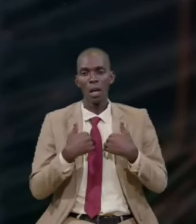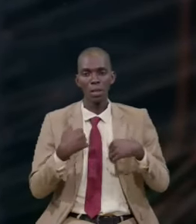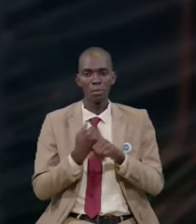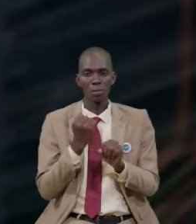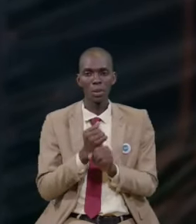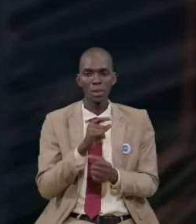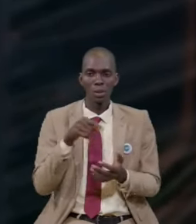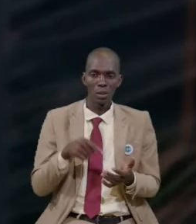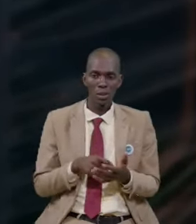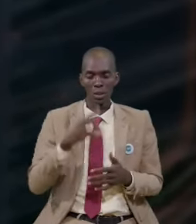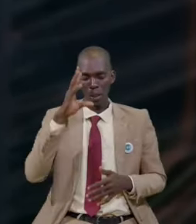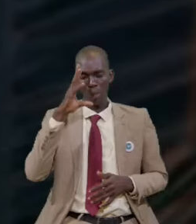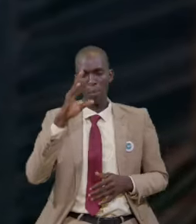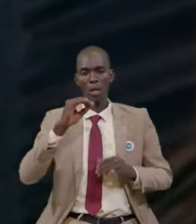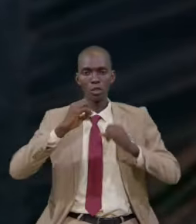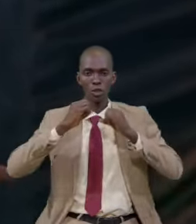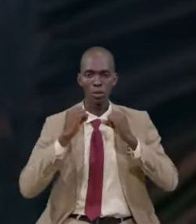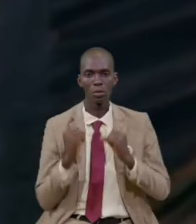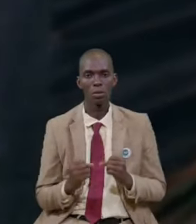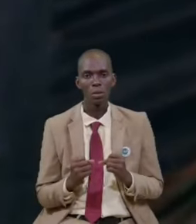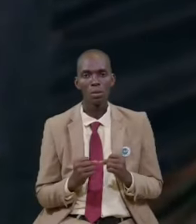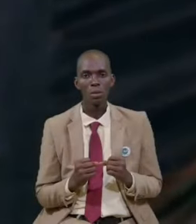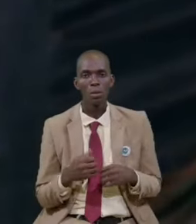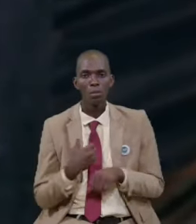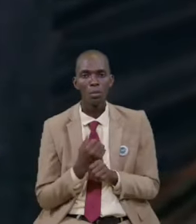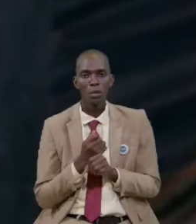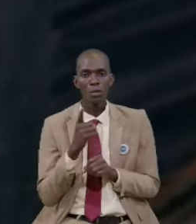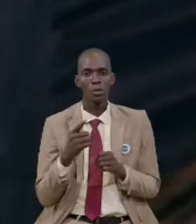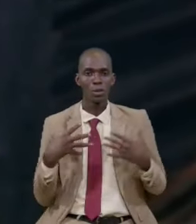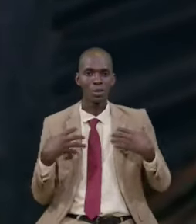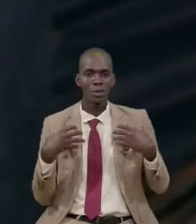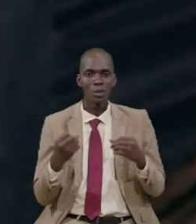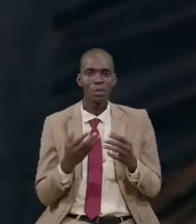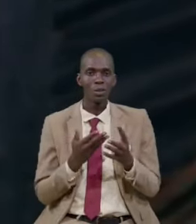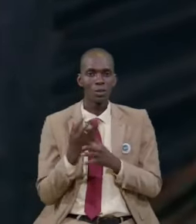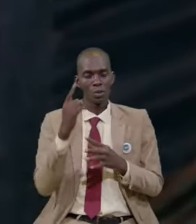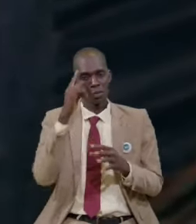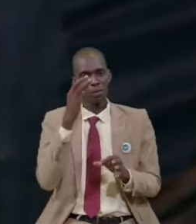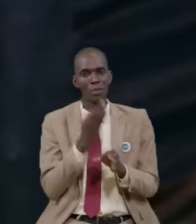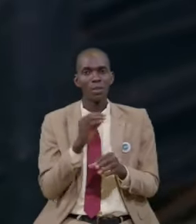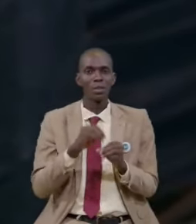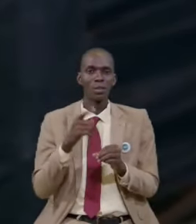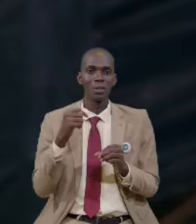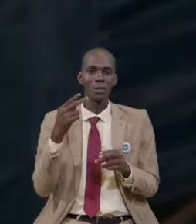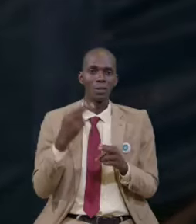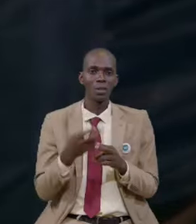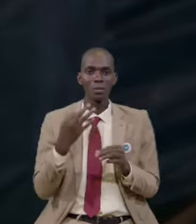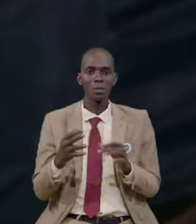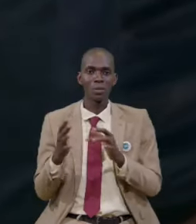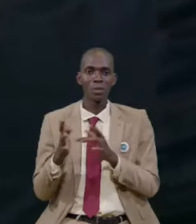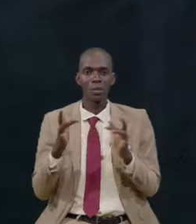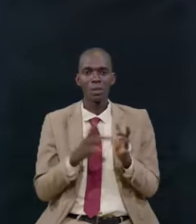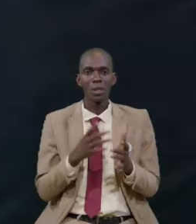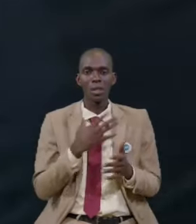strong, made him whole through faith in the name of Jesus. And that name